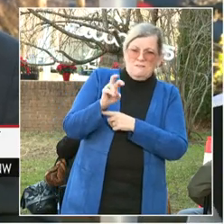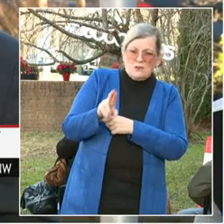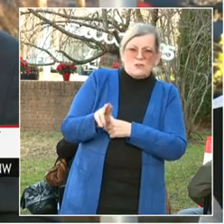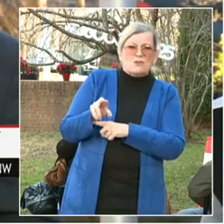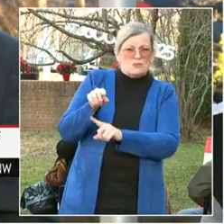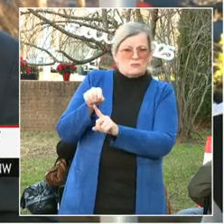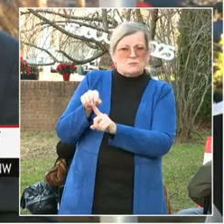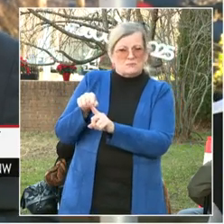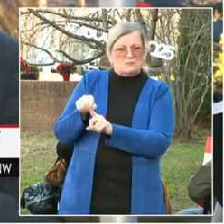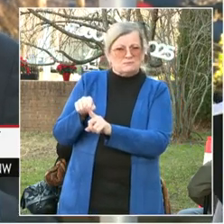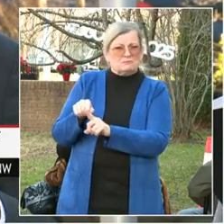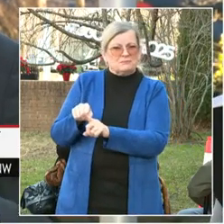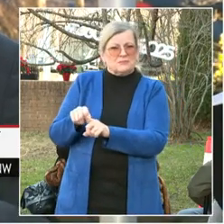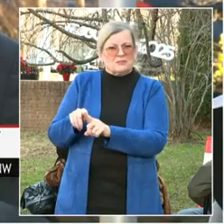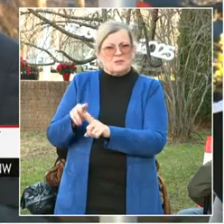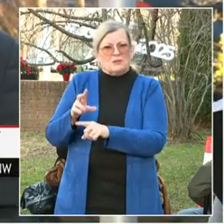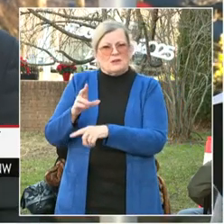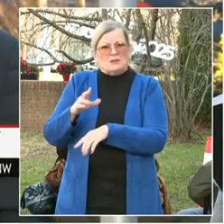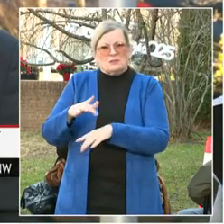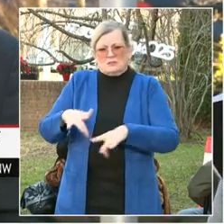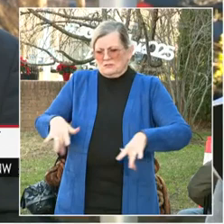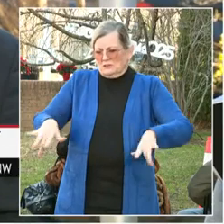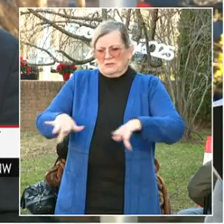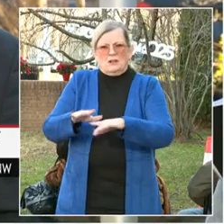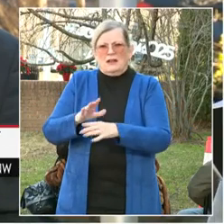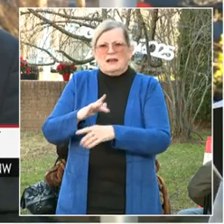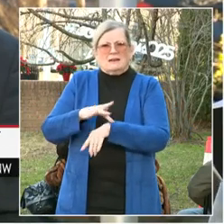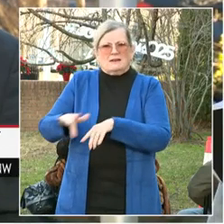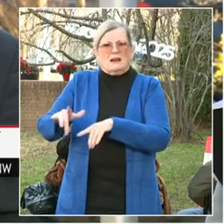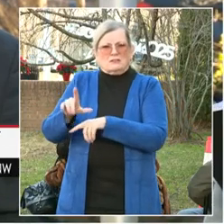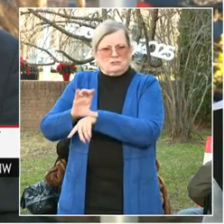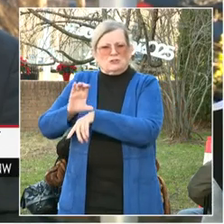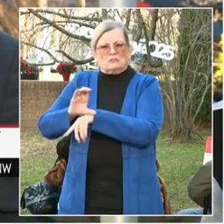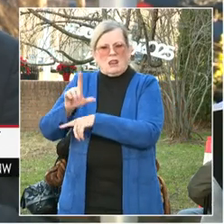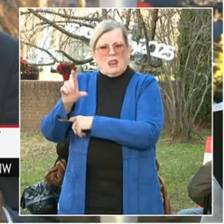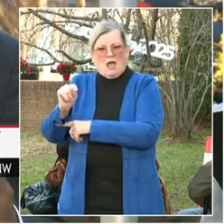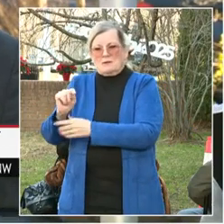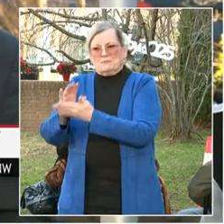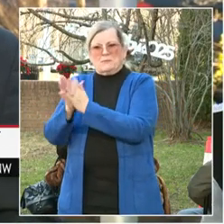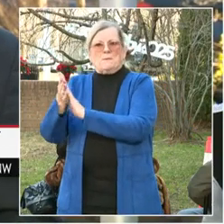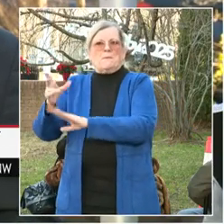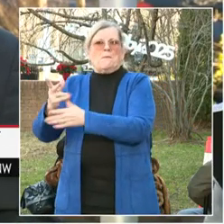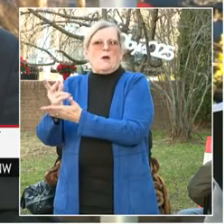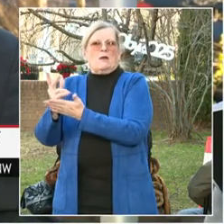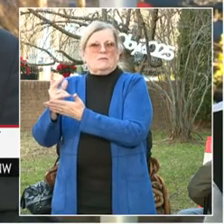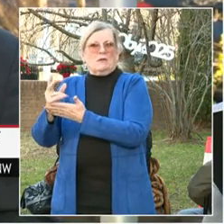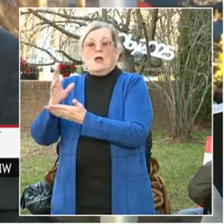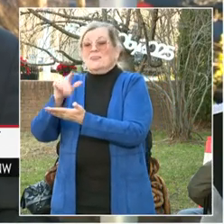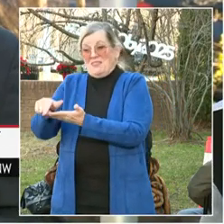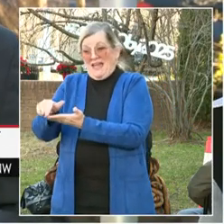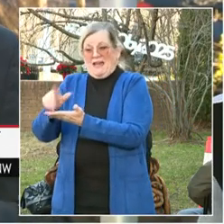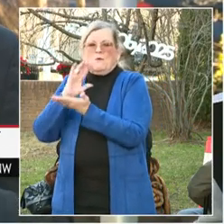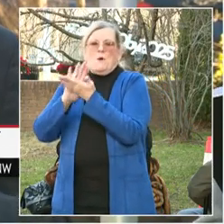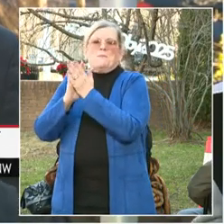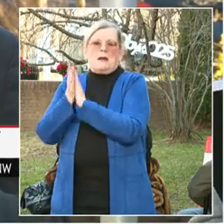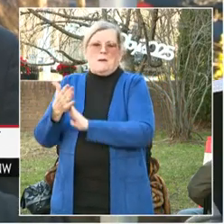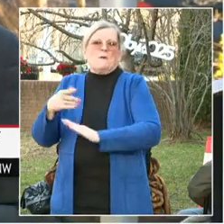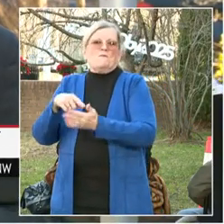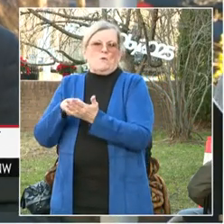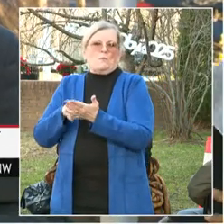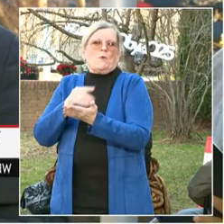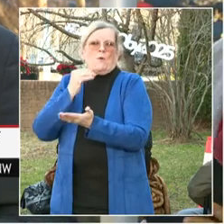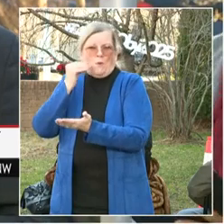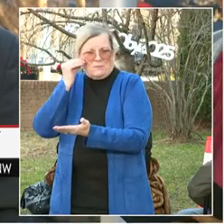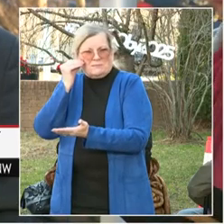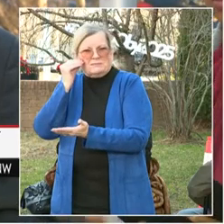in several opportunities to produce affordable units. But besides that, this is